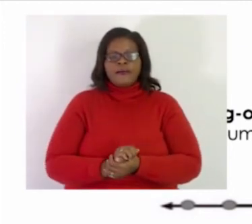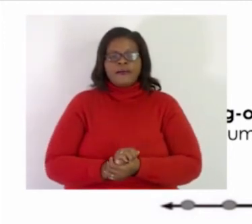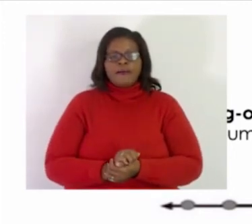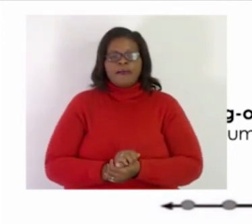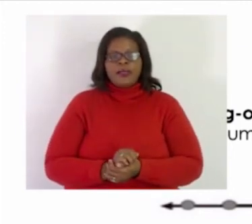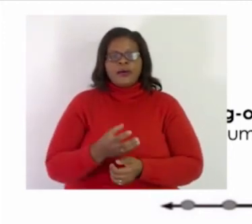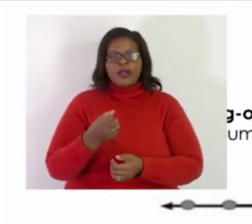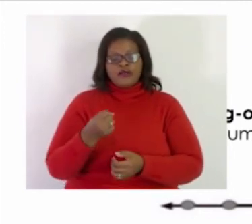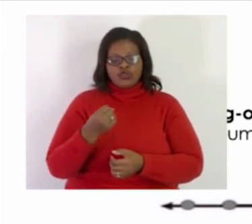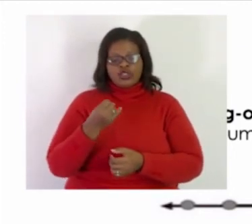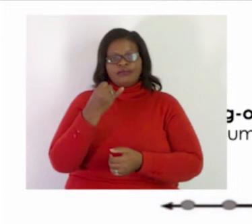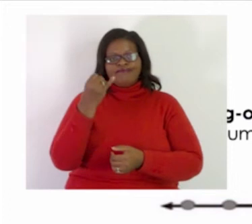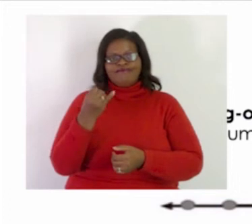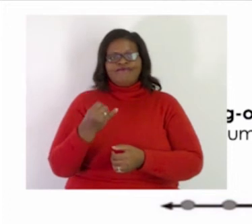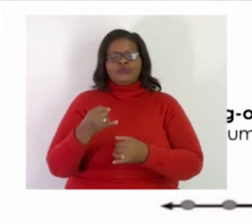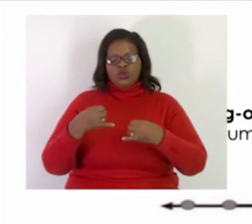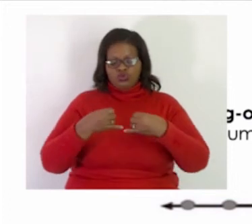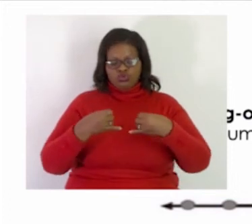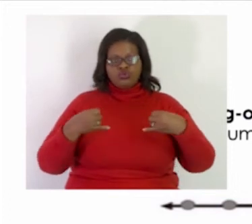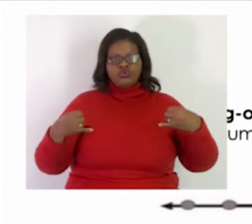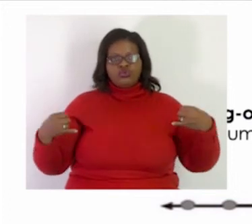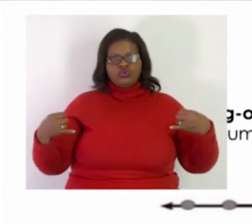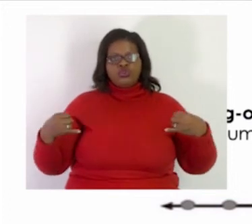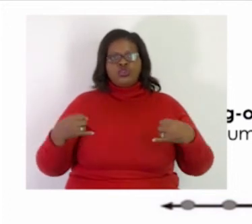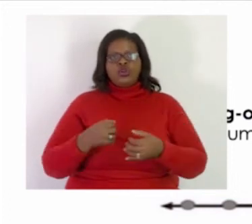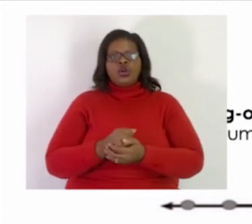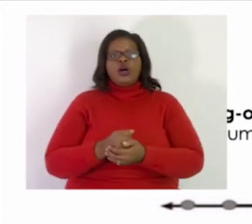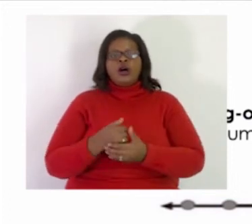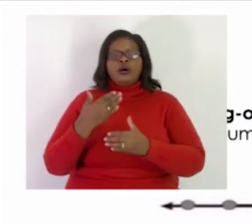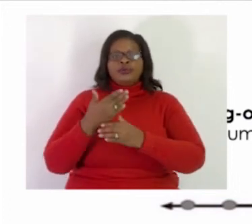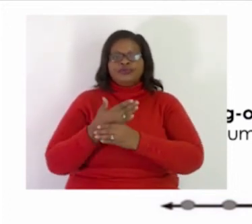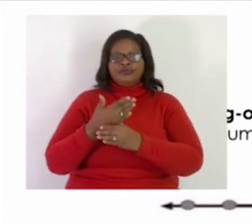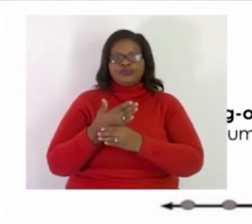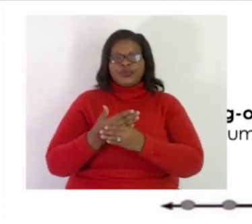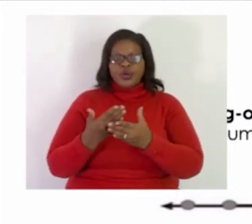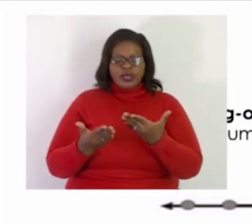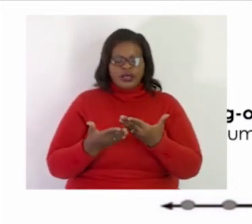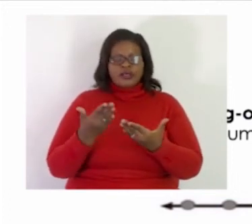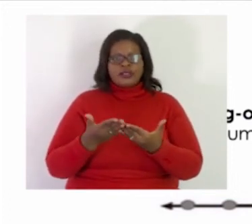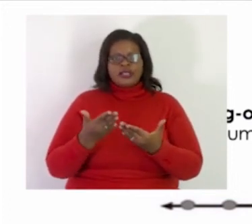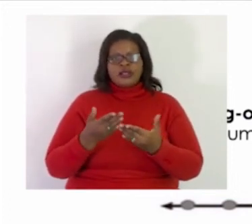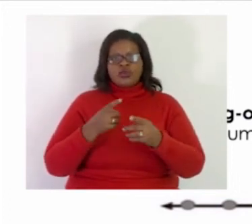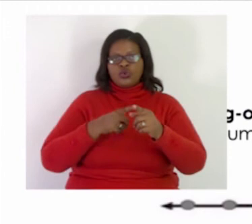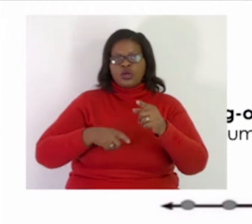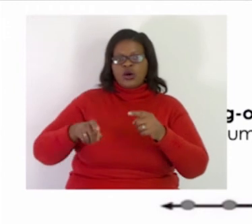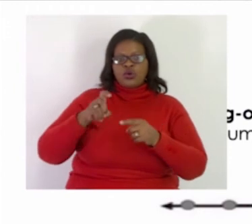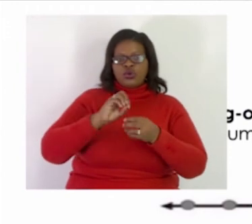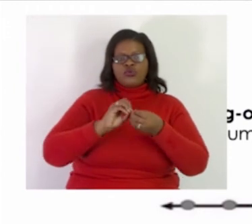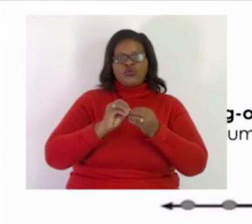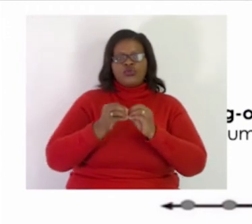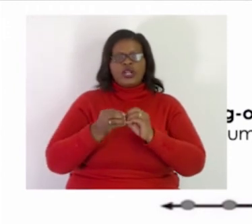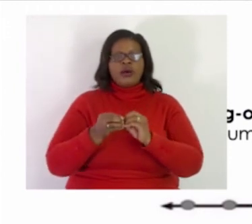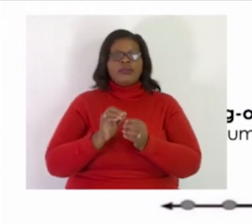drawn there for you for work to be much easier when it comes to rounding numbers. The